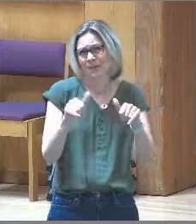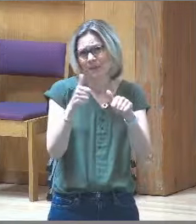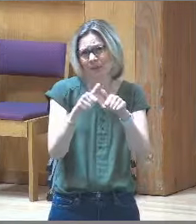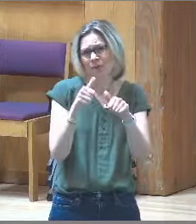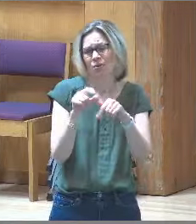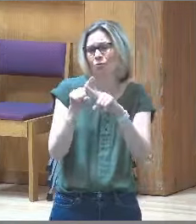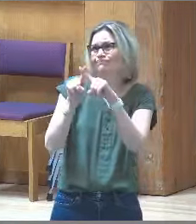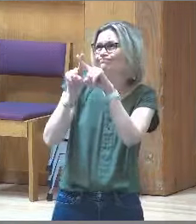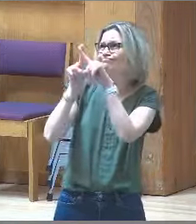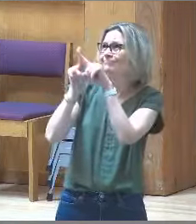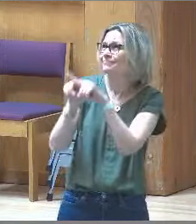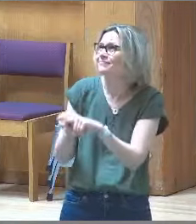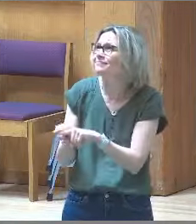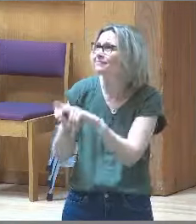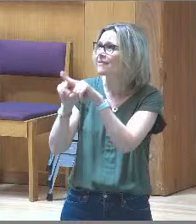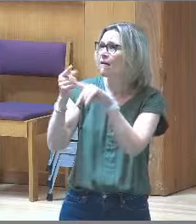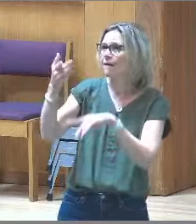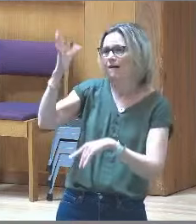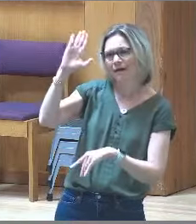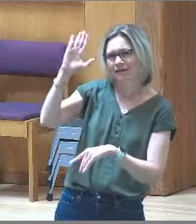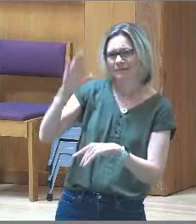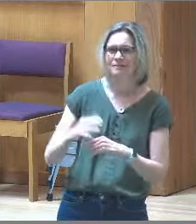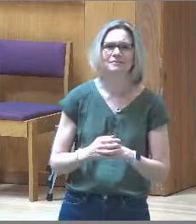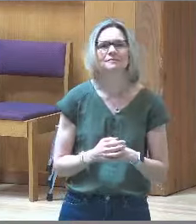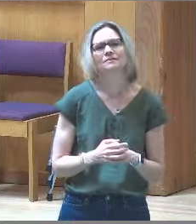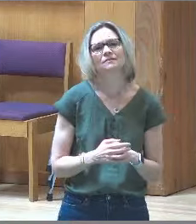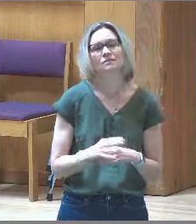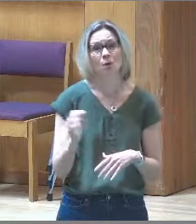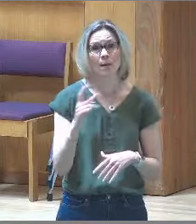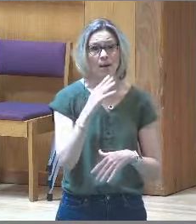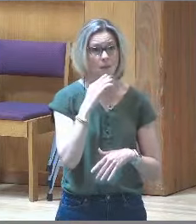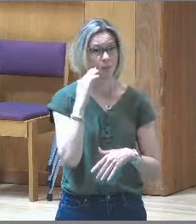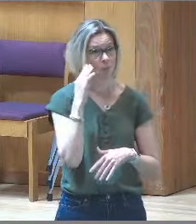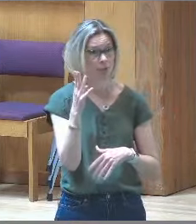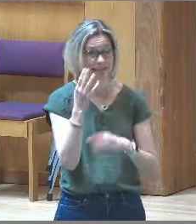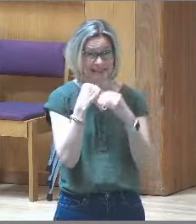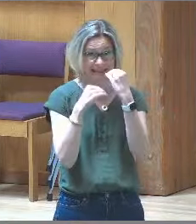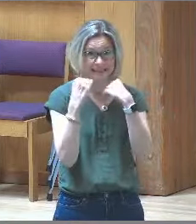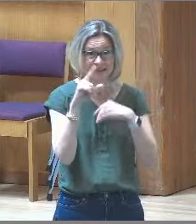depend on God. So when you go back home, are you going to eat?